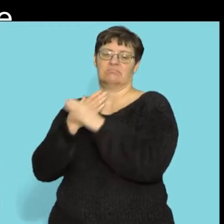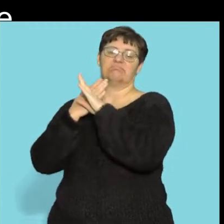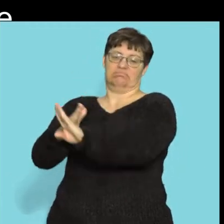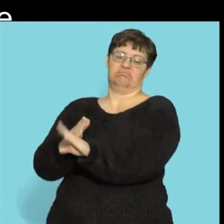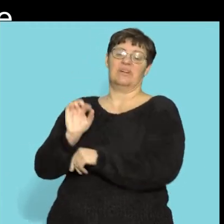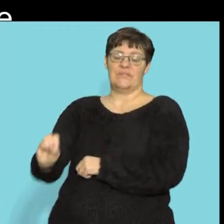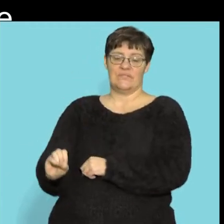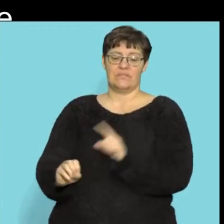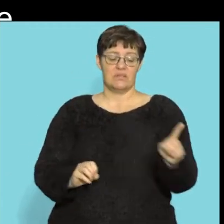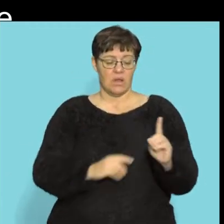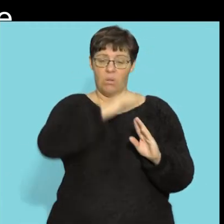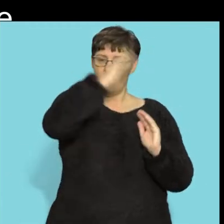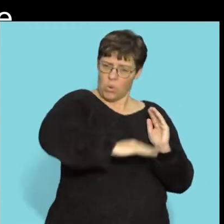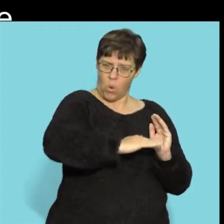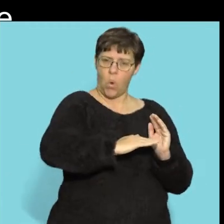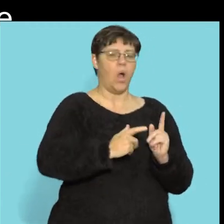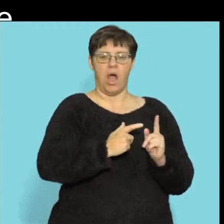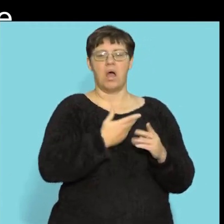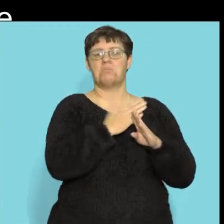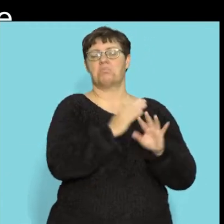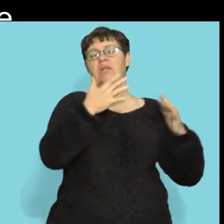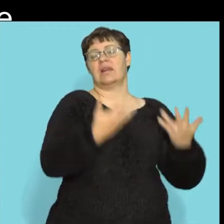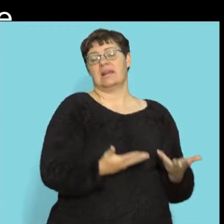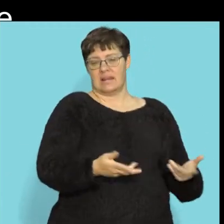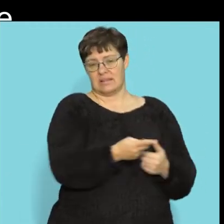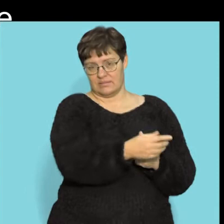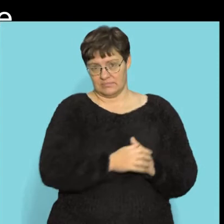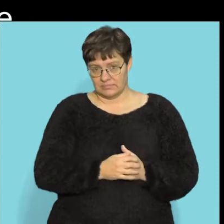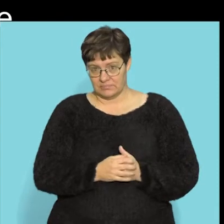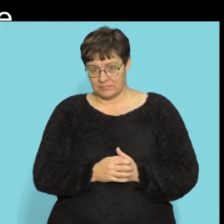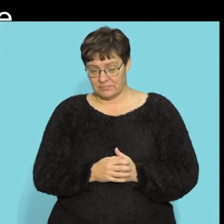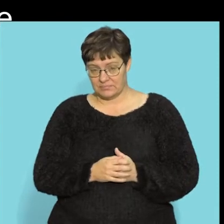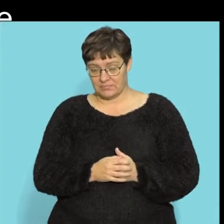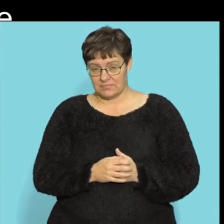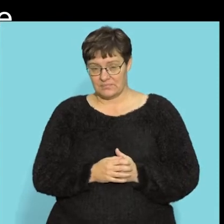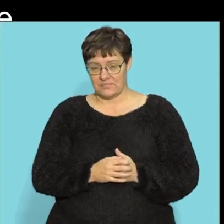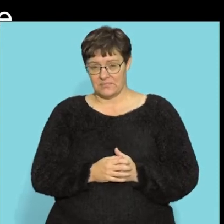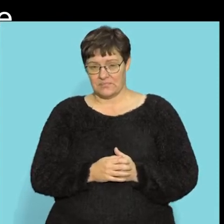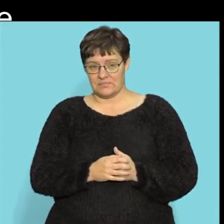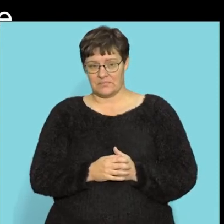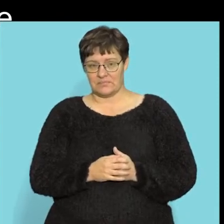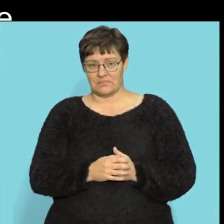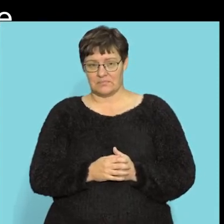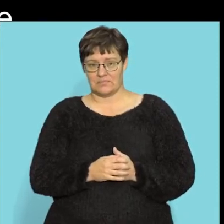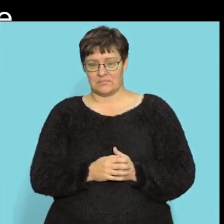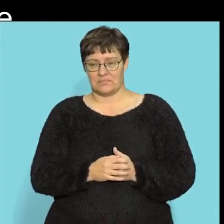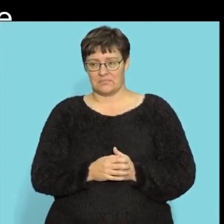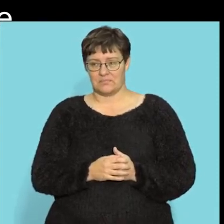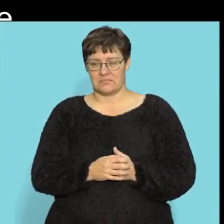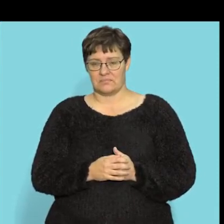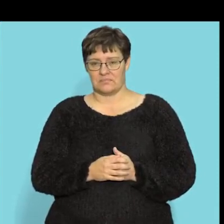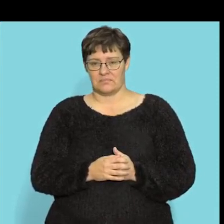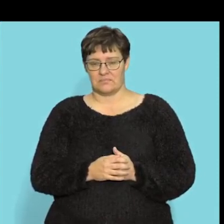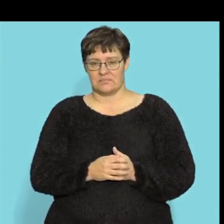a conductor, there is higher resistance, okay, of the flow of